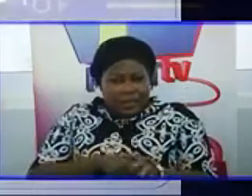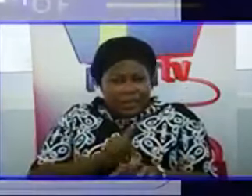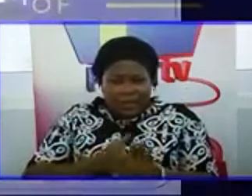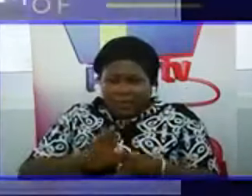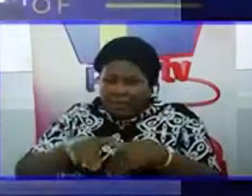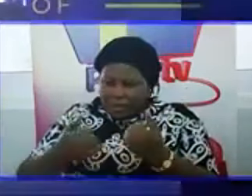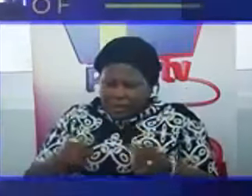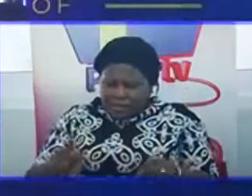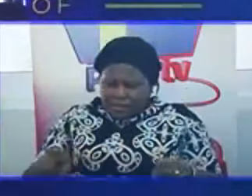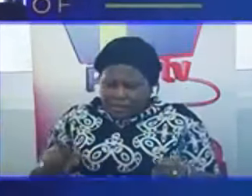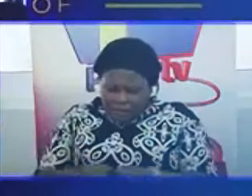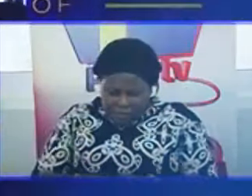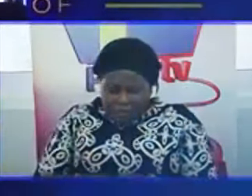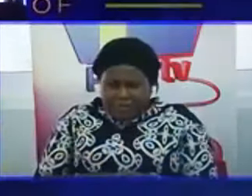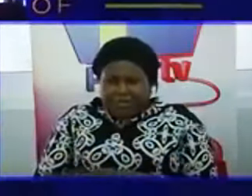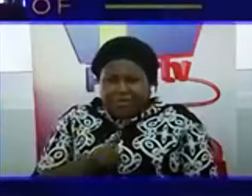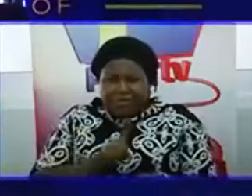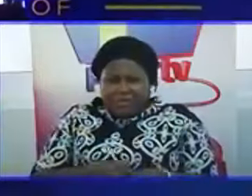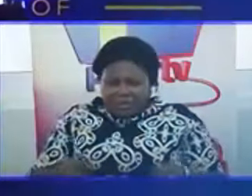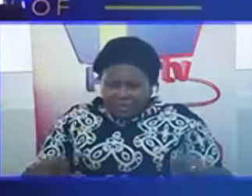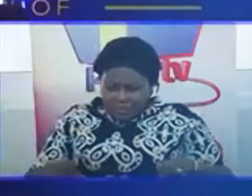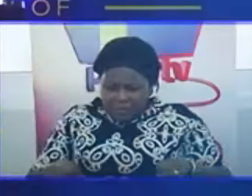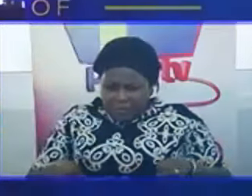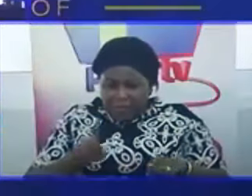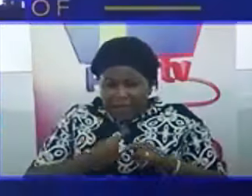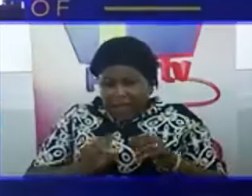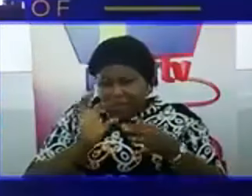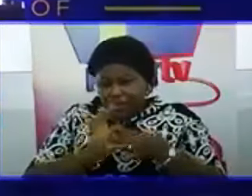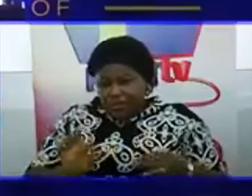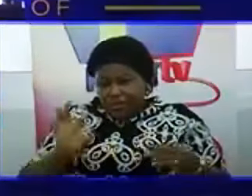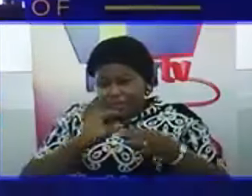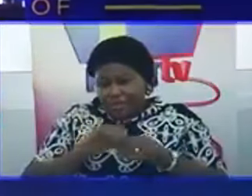all of them. Now when you go to the parable of the virgin,